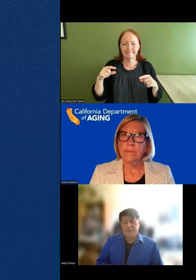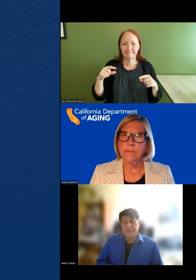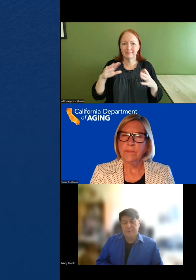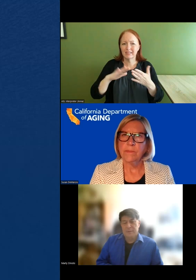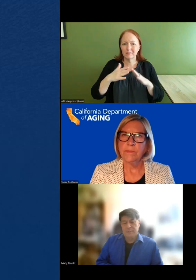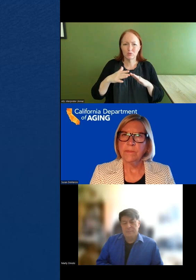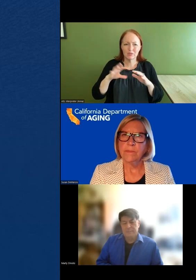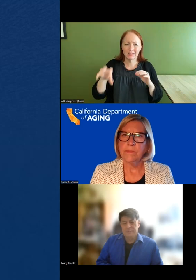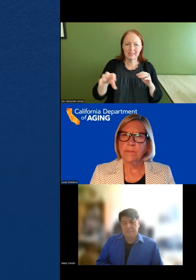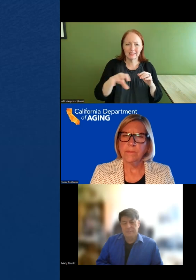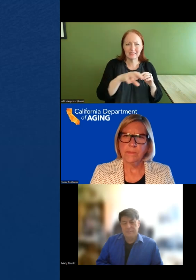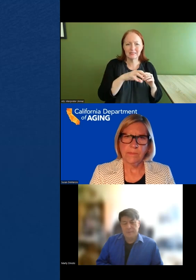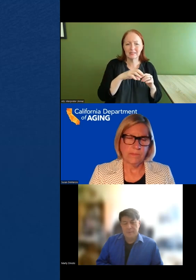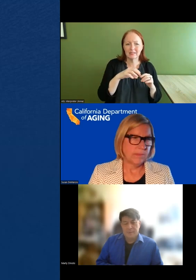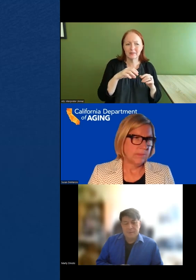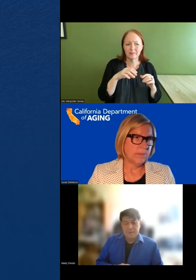communities